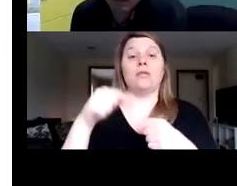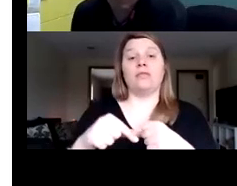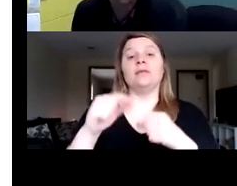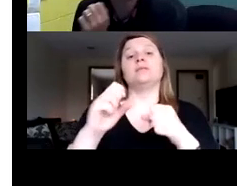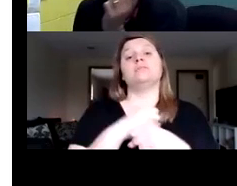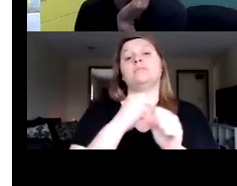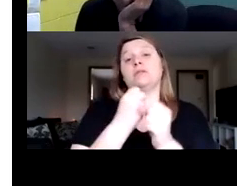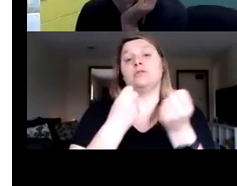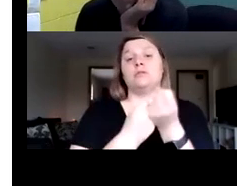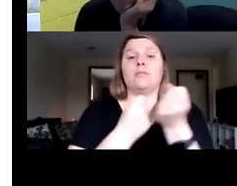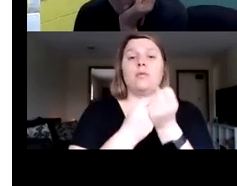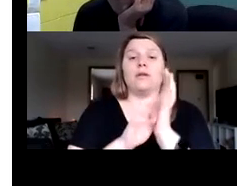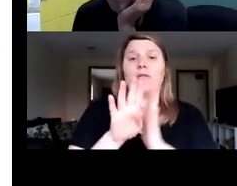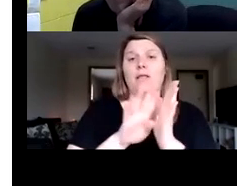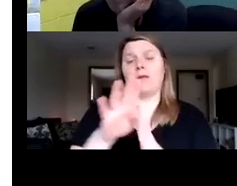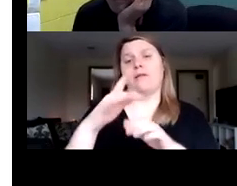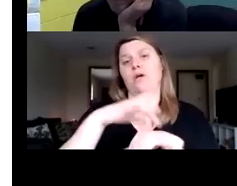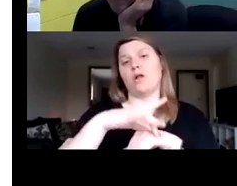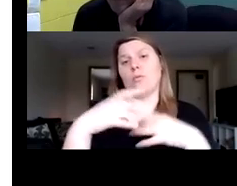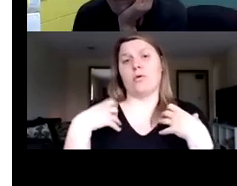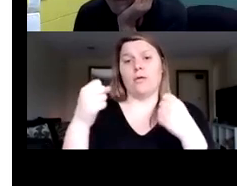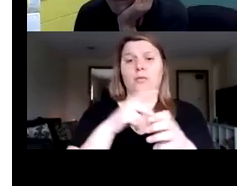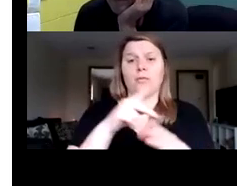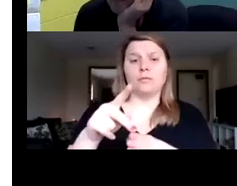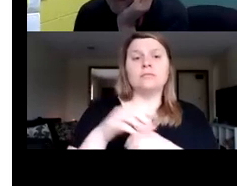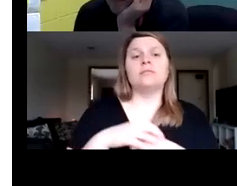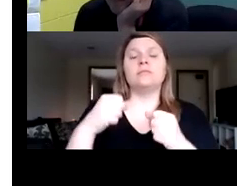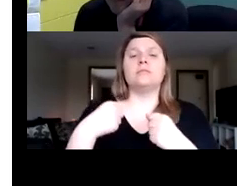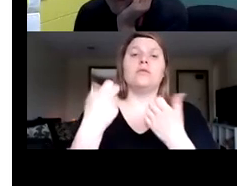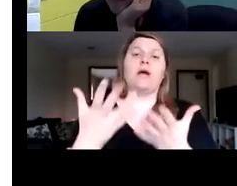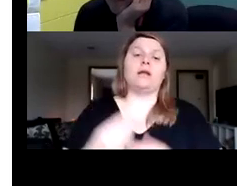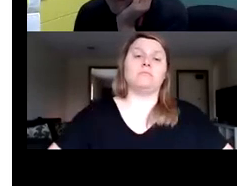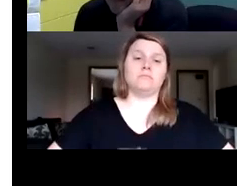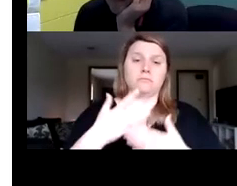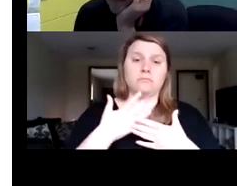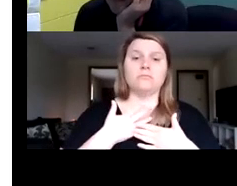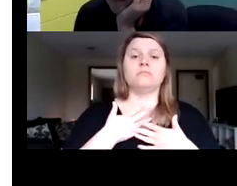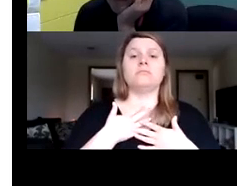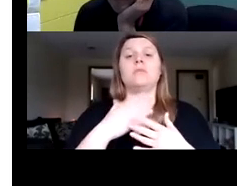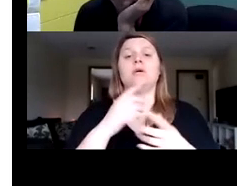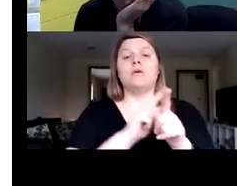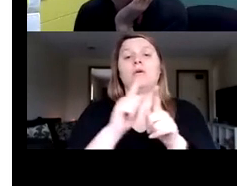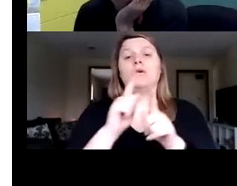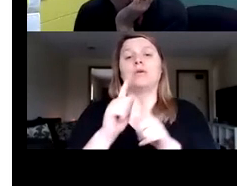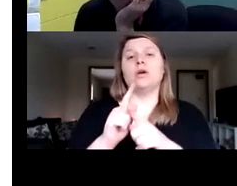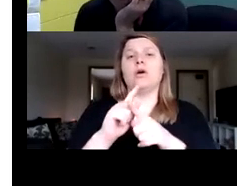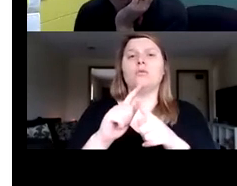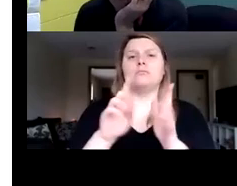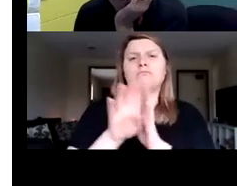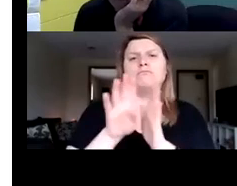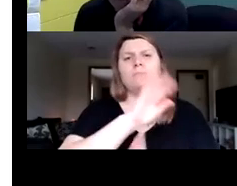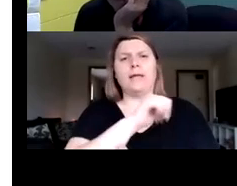health professionals, giving participants inspiration as well as shaping attitudes around global health so that we